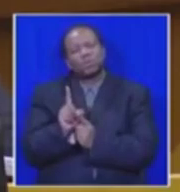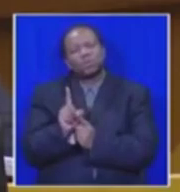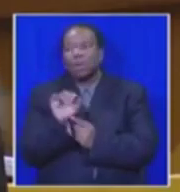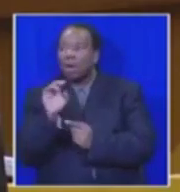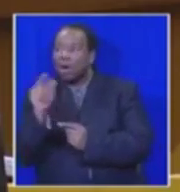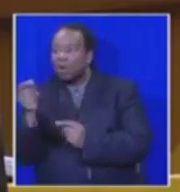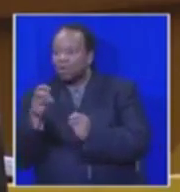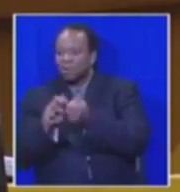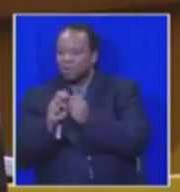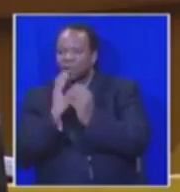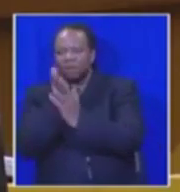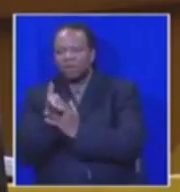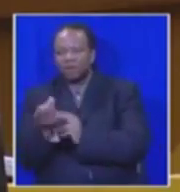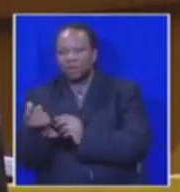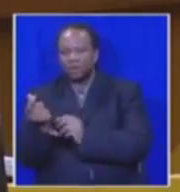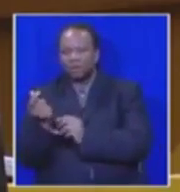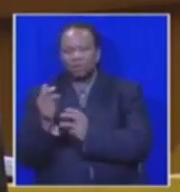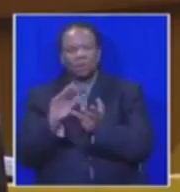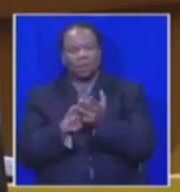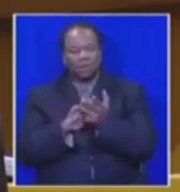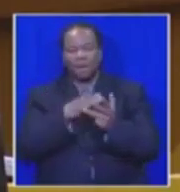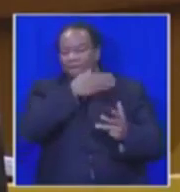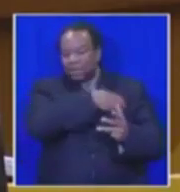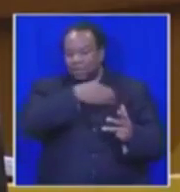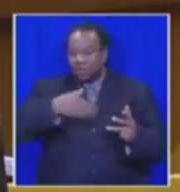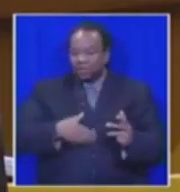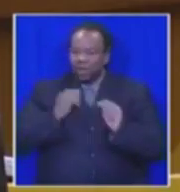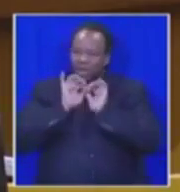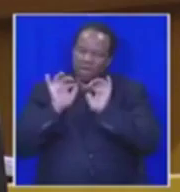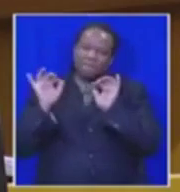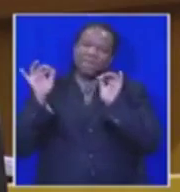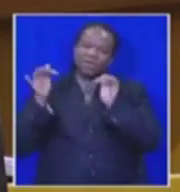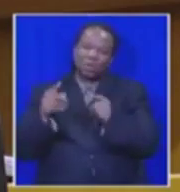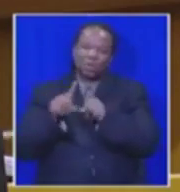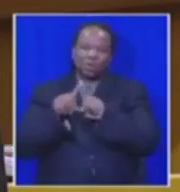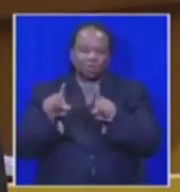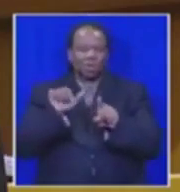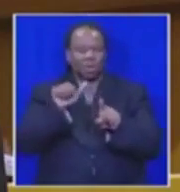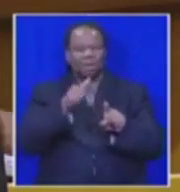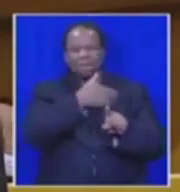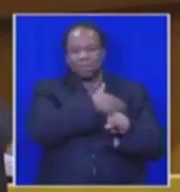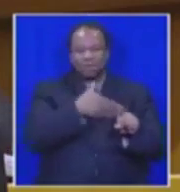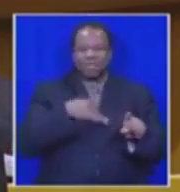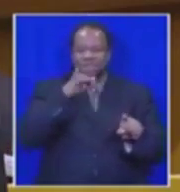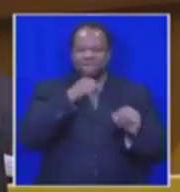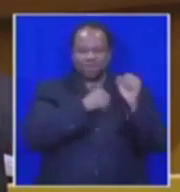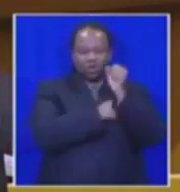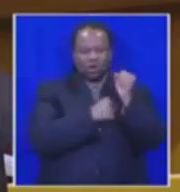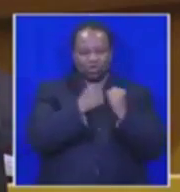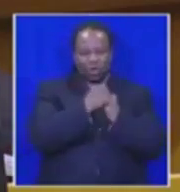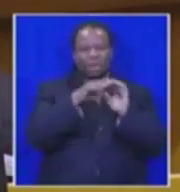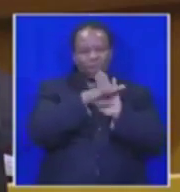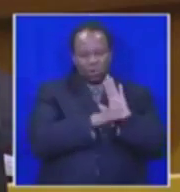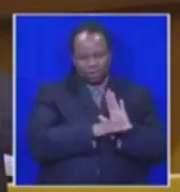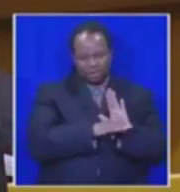interventions, the Presidential Imbizo, and also the Presidential Infrastructure Program. The